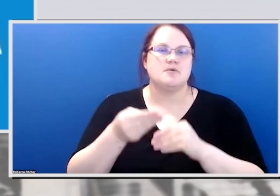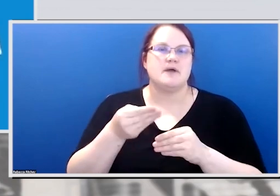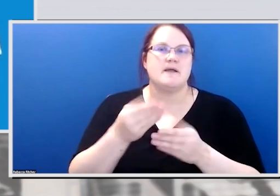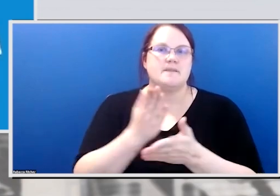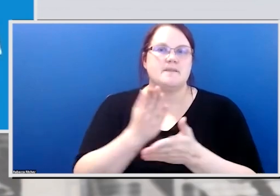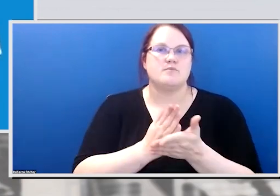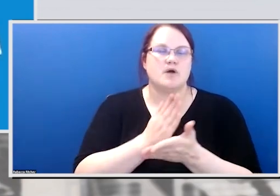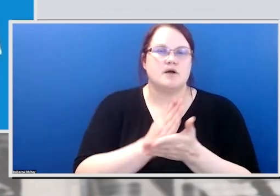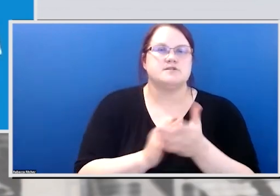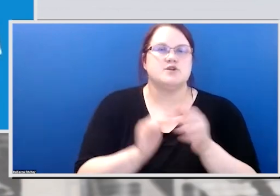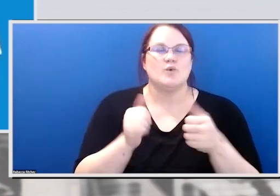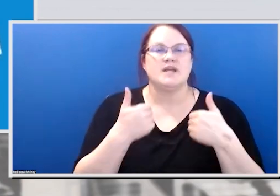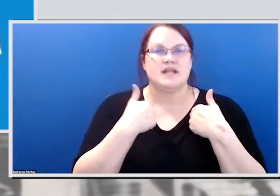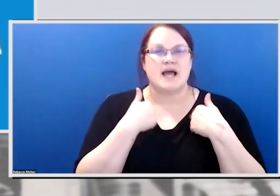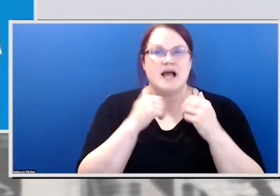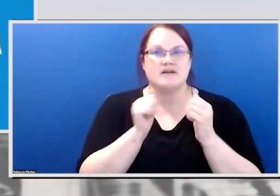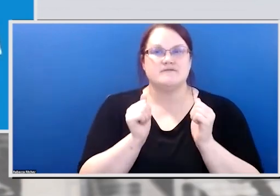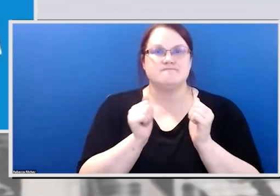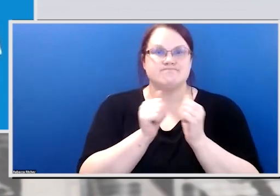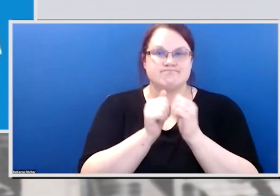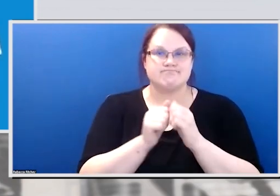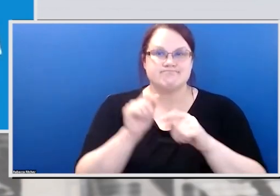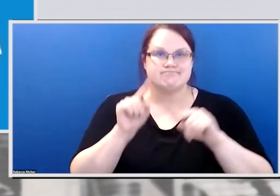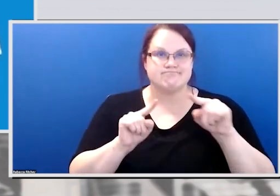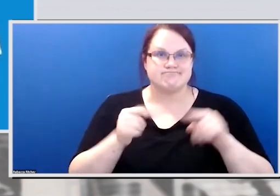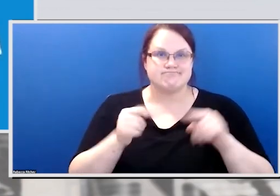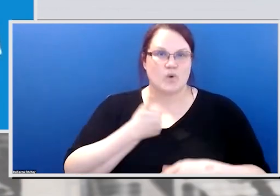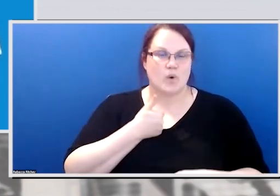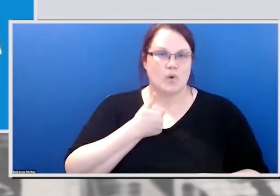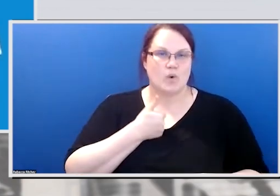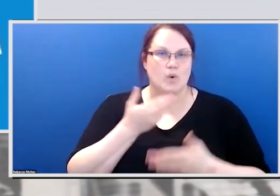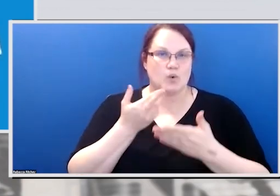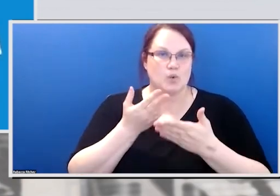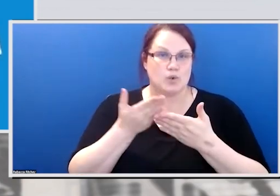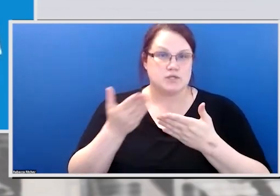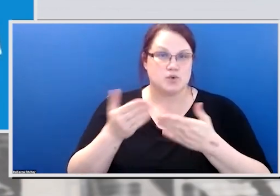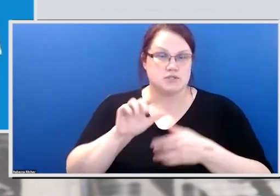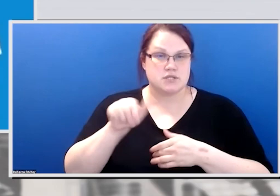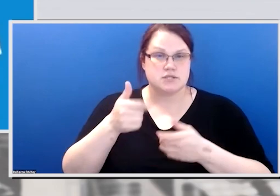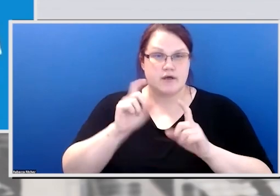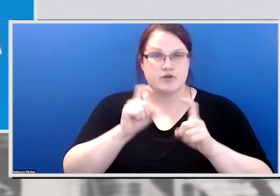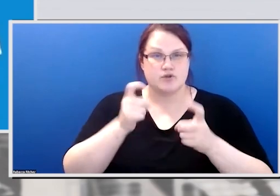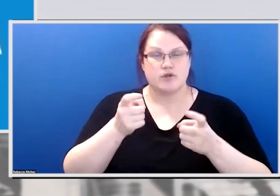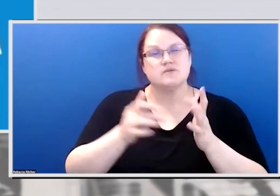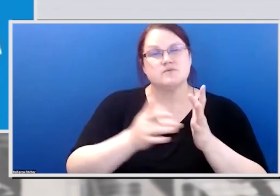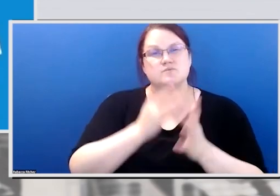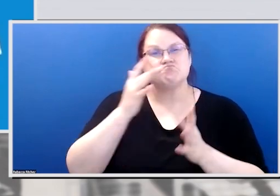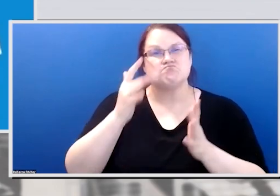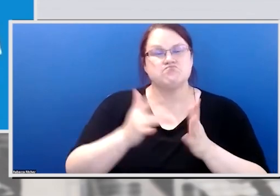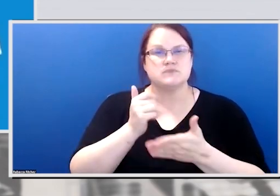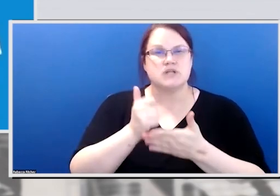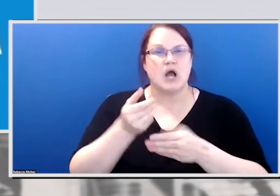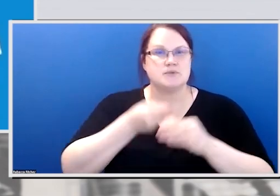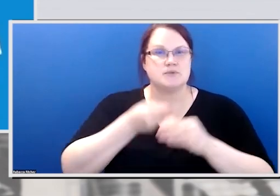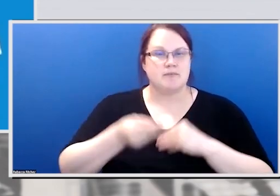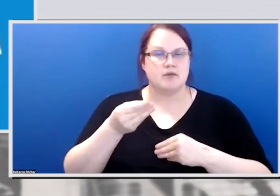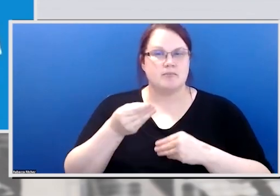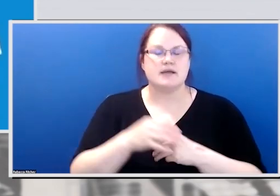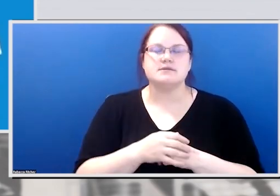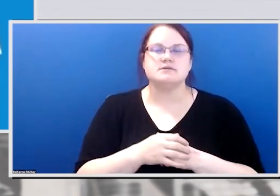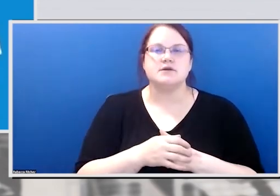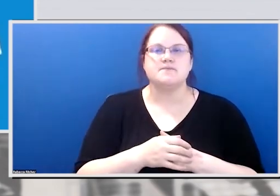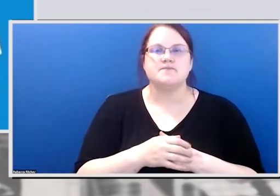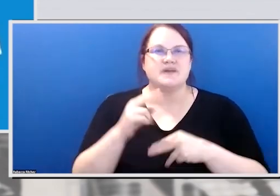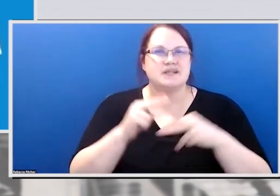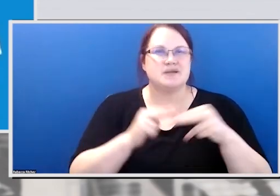cobble together, a variety of earned sources, as well as other grants from time to time to supplement, to build out our